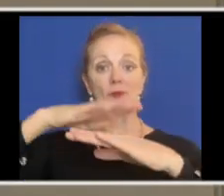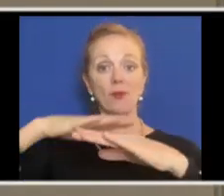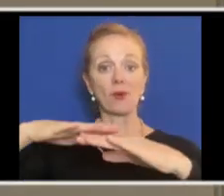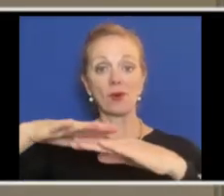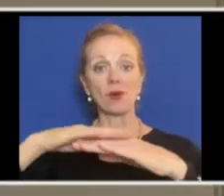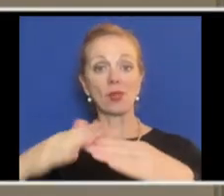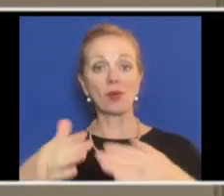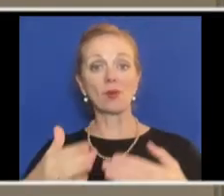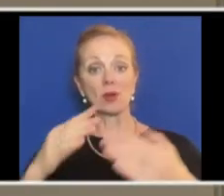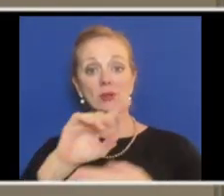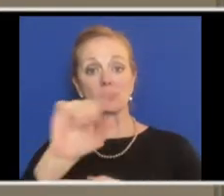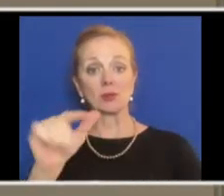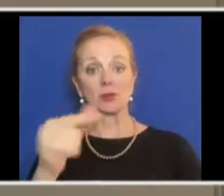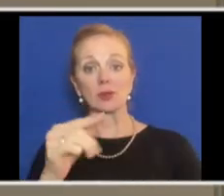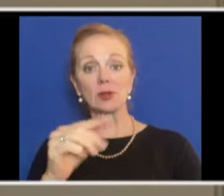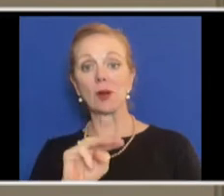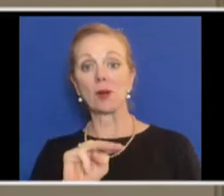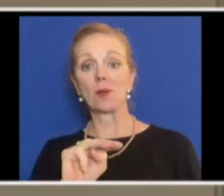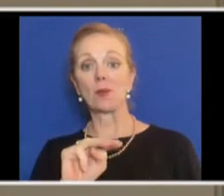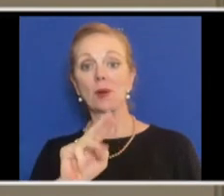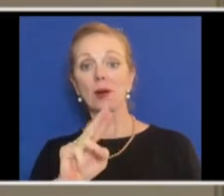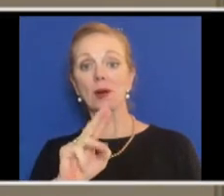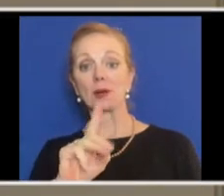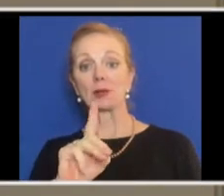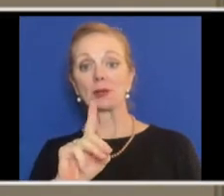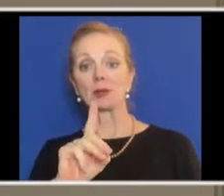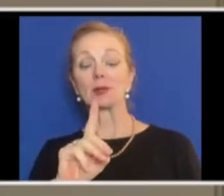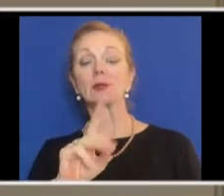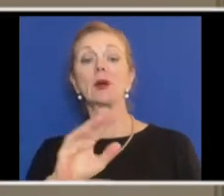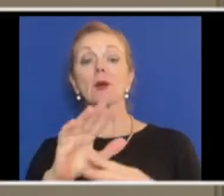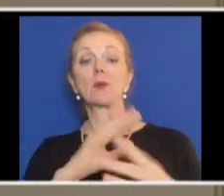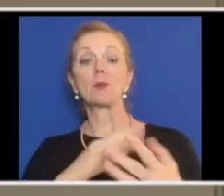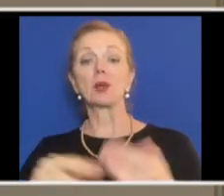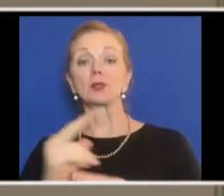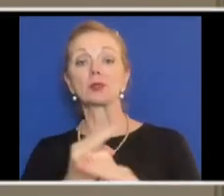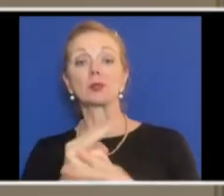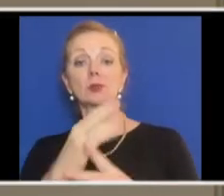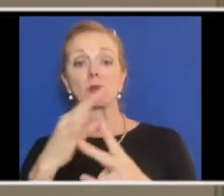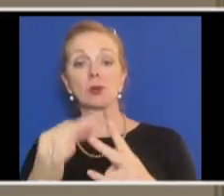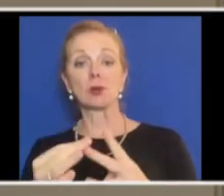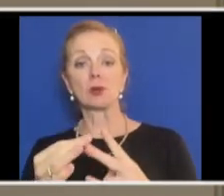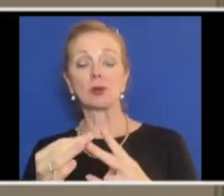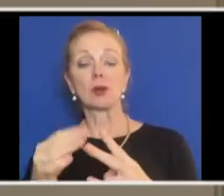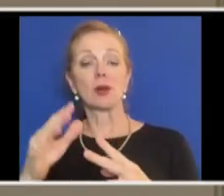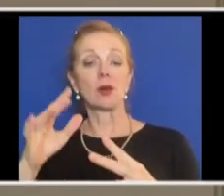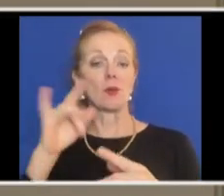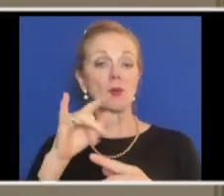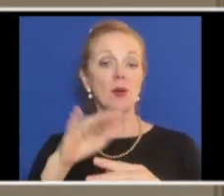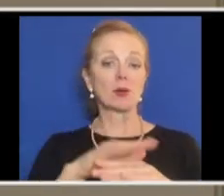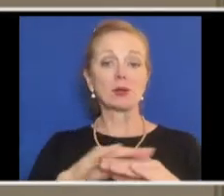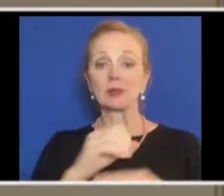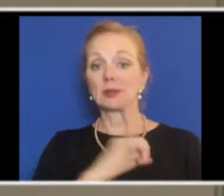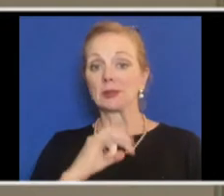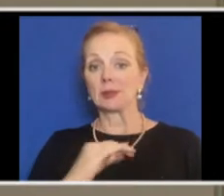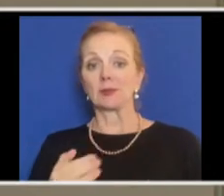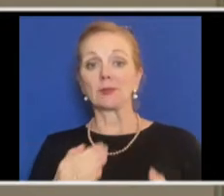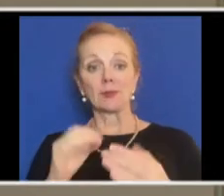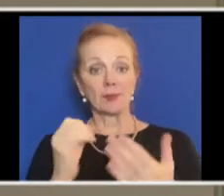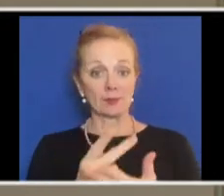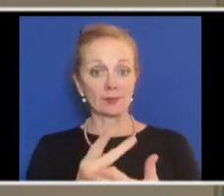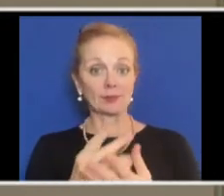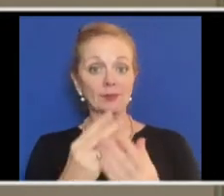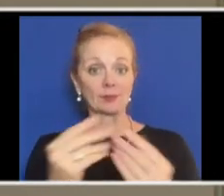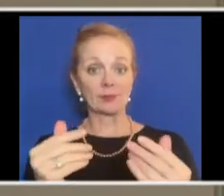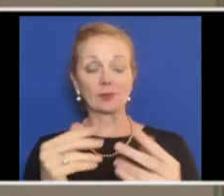the proposed zoning is mud o air misuse development District optional with the airport noise overlay staff recommends approval of this petition upon resolution